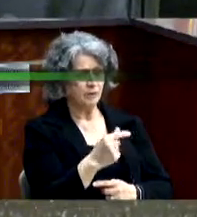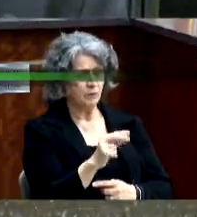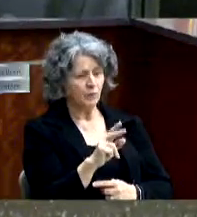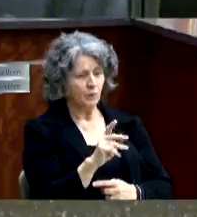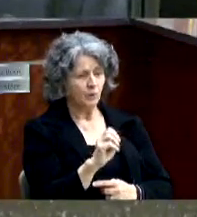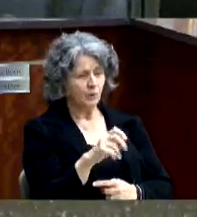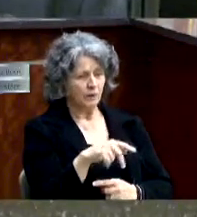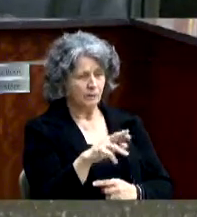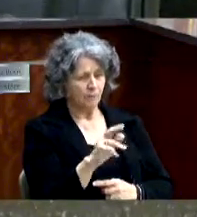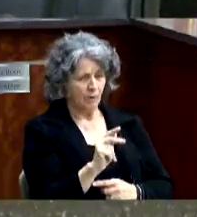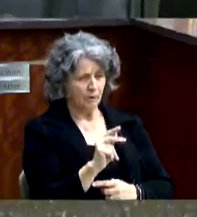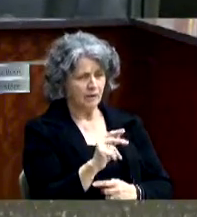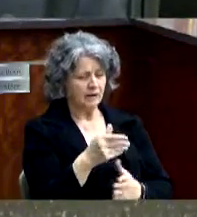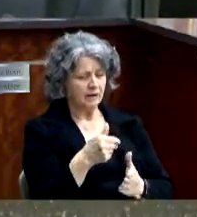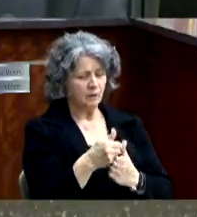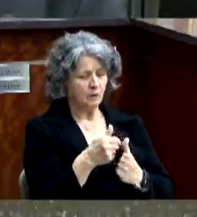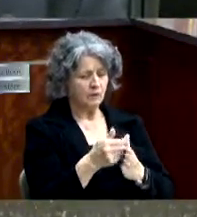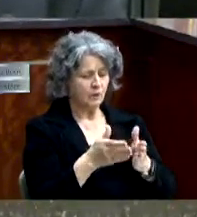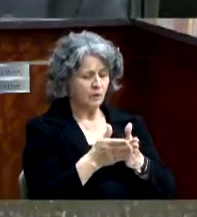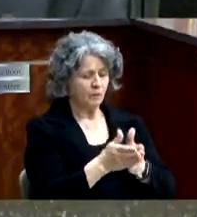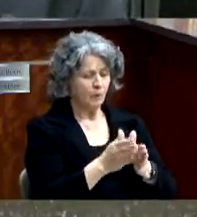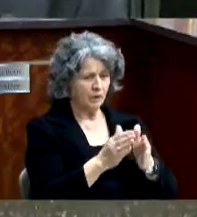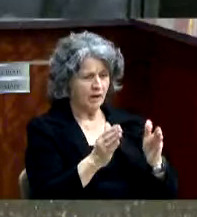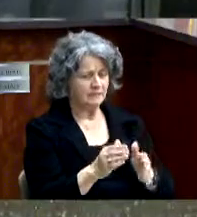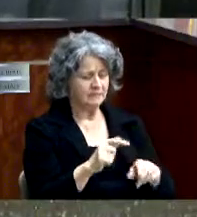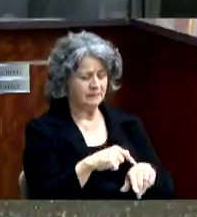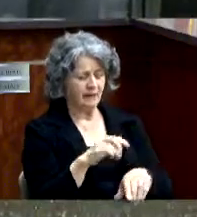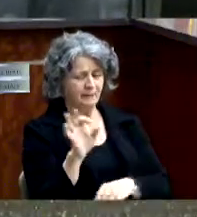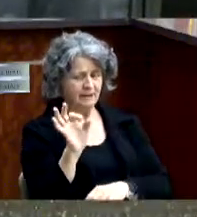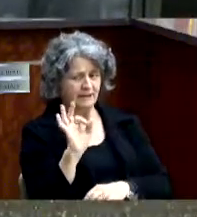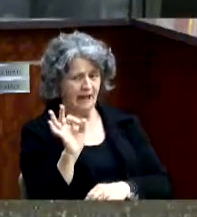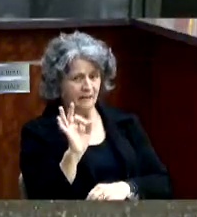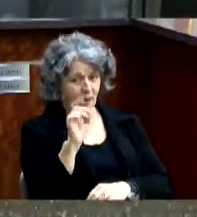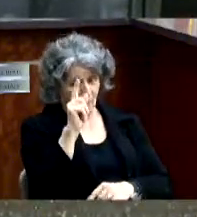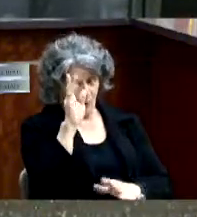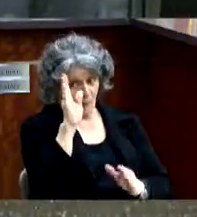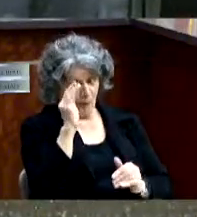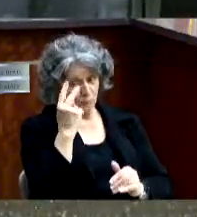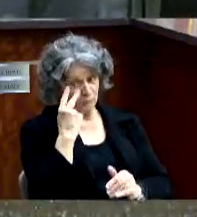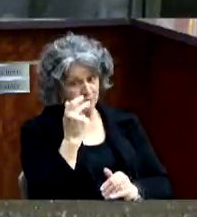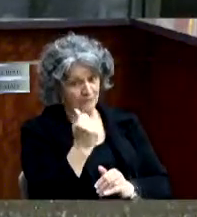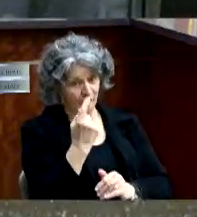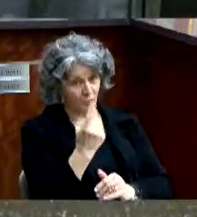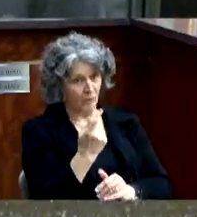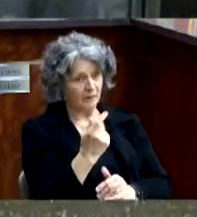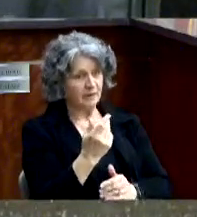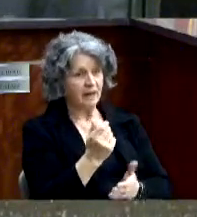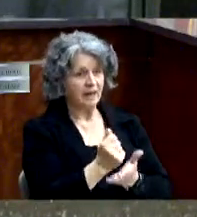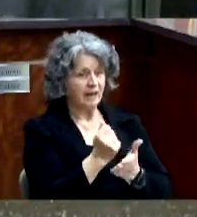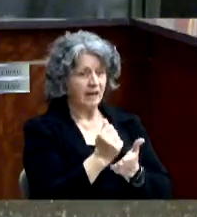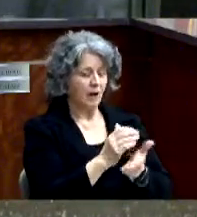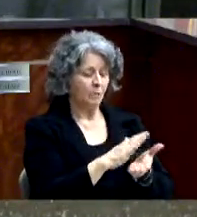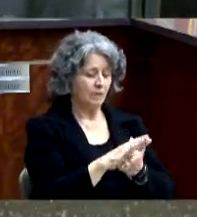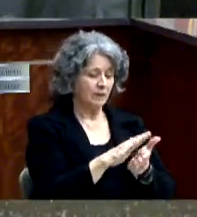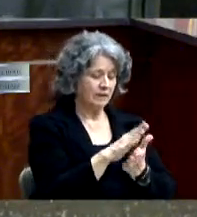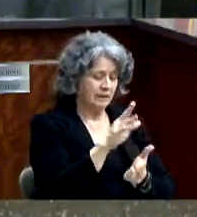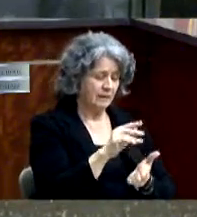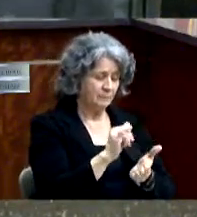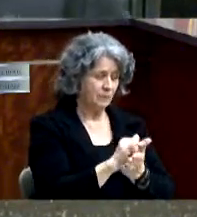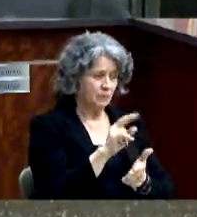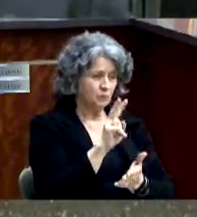the boathouse. So 9 a.m., we hope to see everybody there and help clean up those two areas.